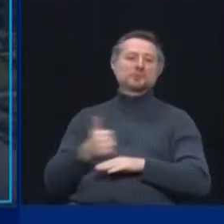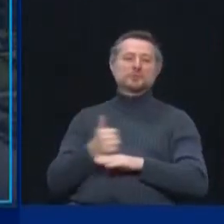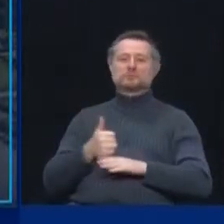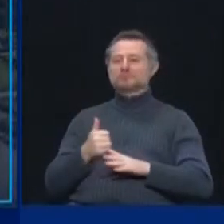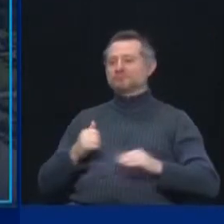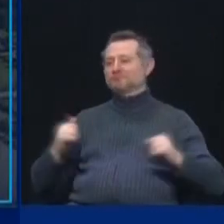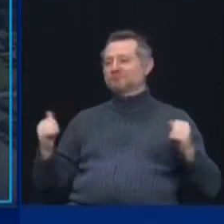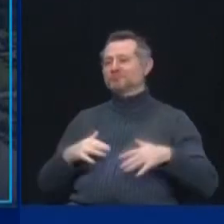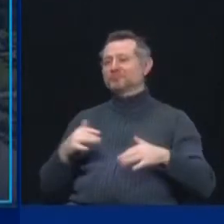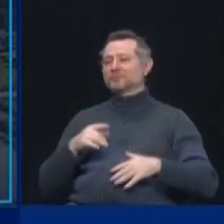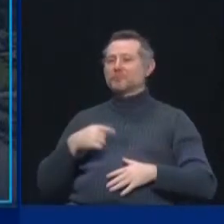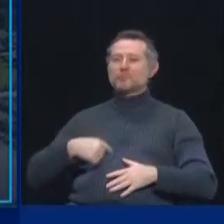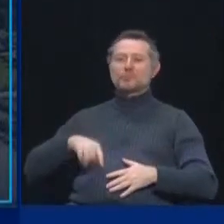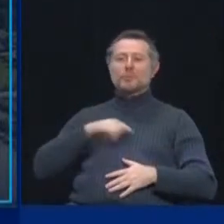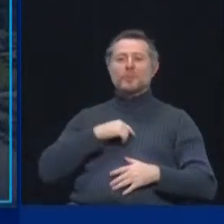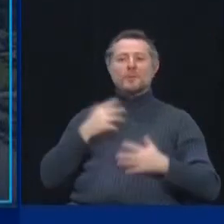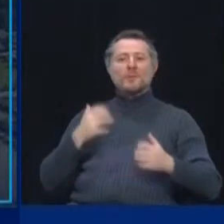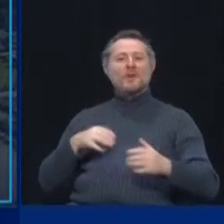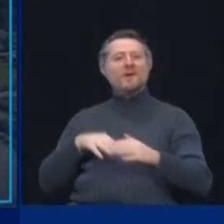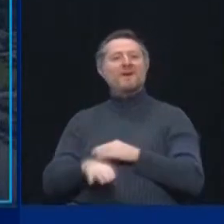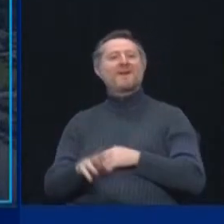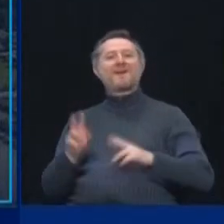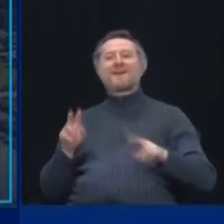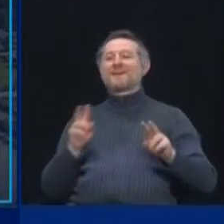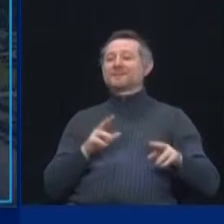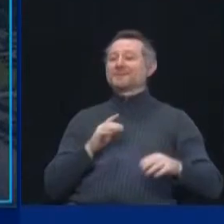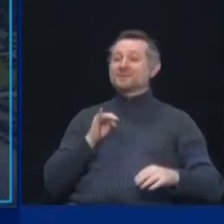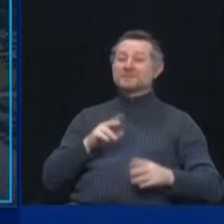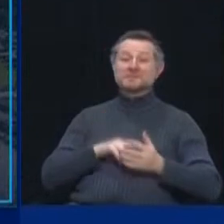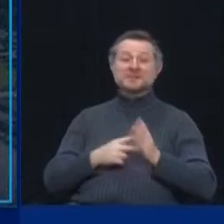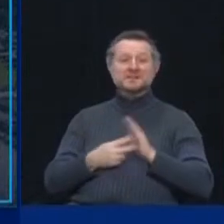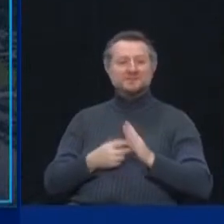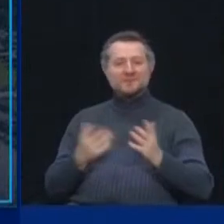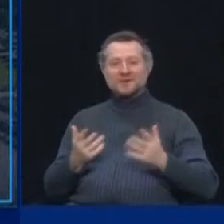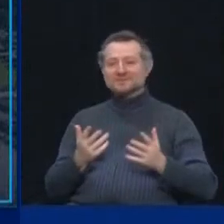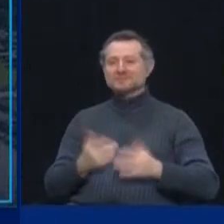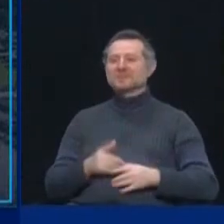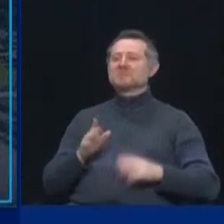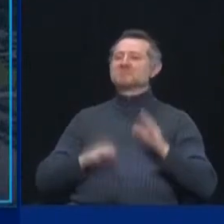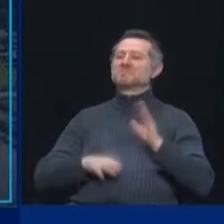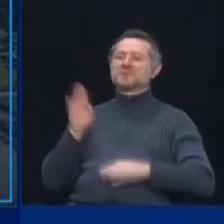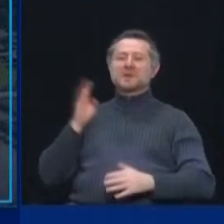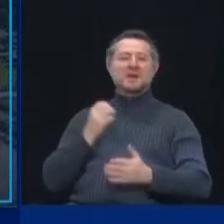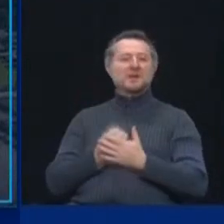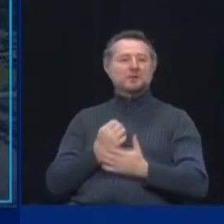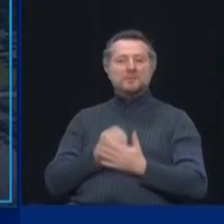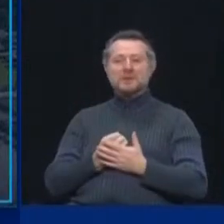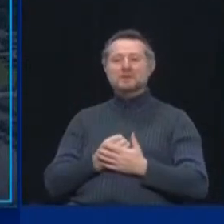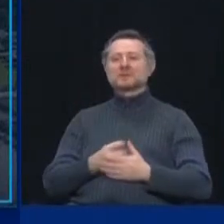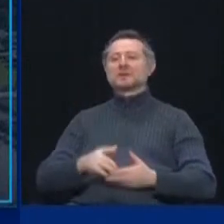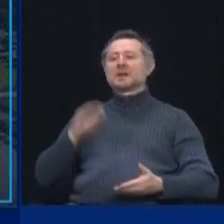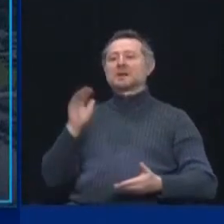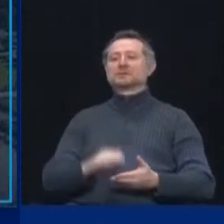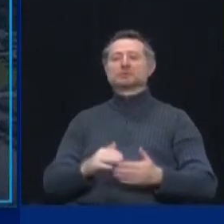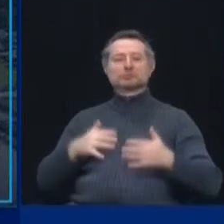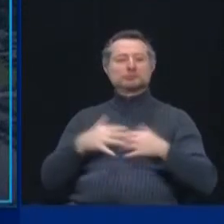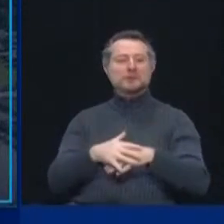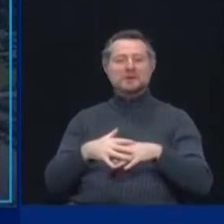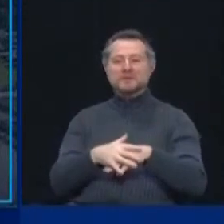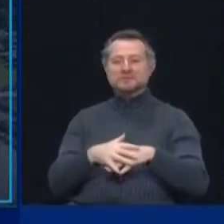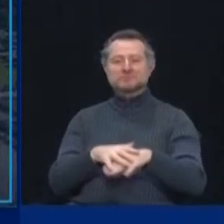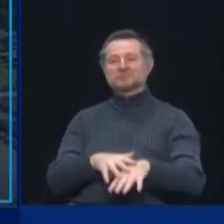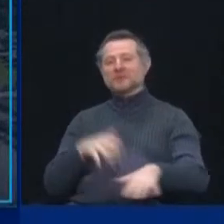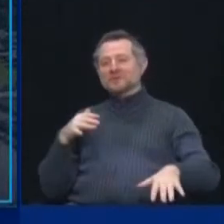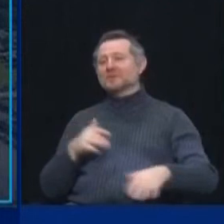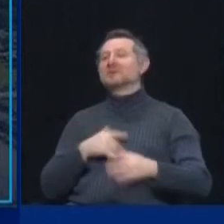you actually want to enter. What does it mean? Better economy, less traffic, improved air quality, better